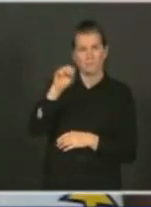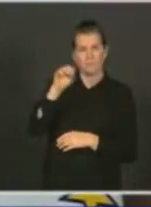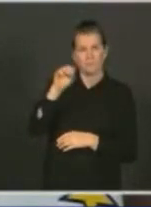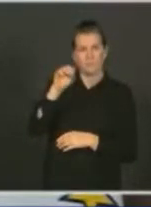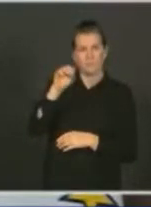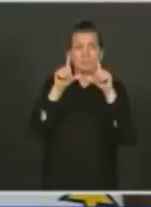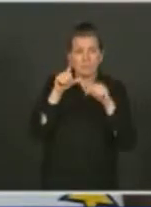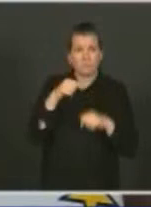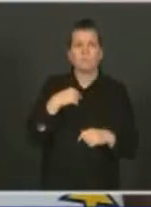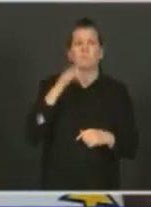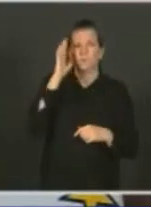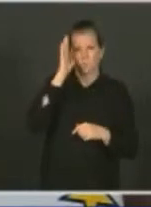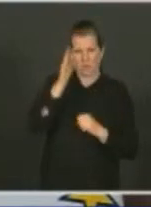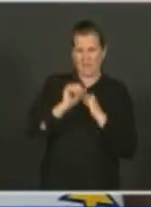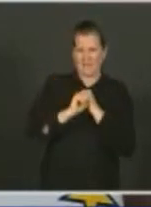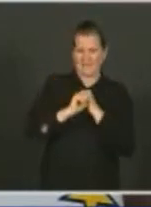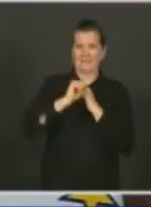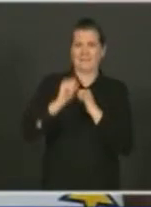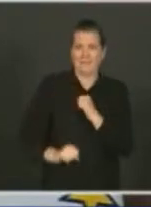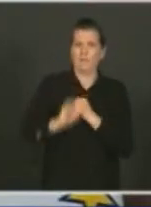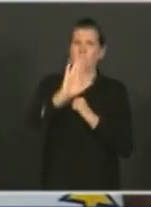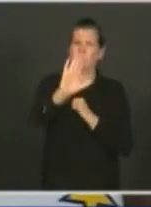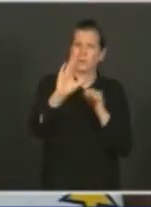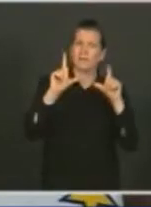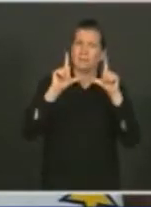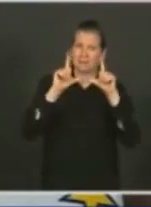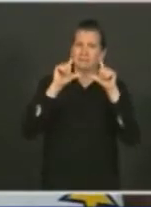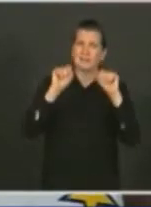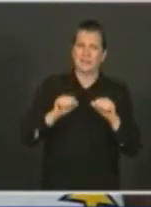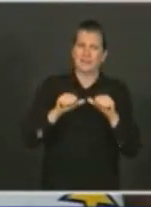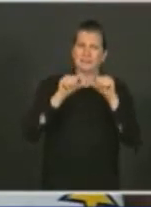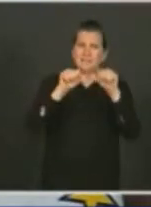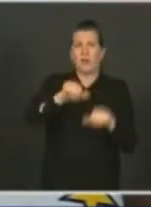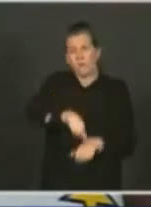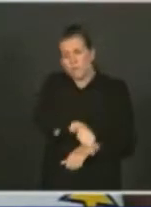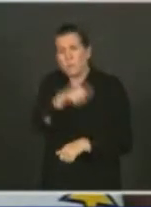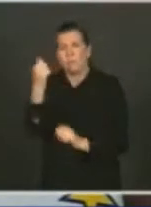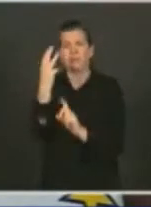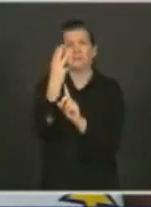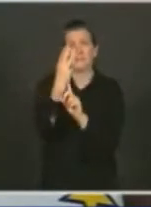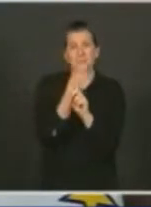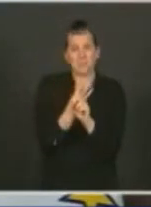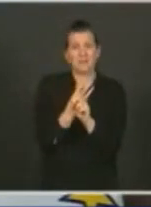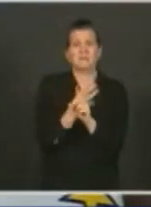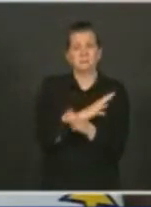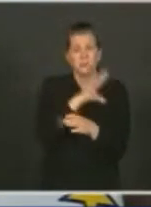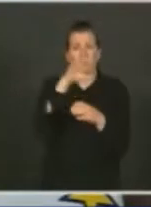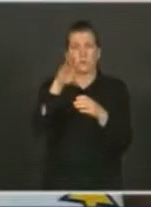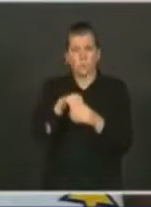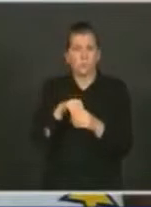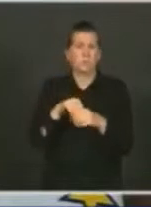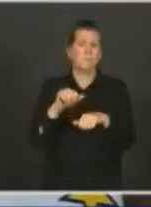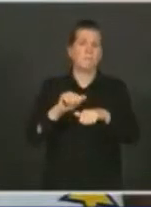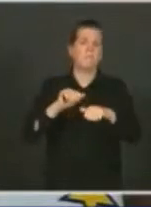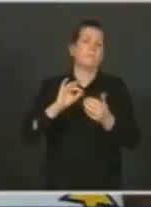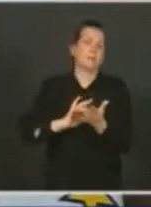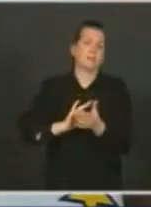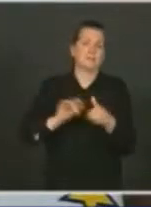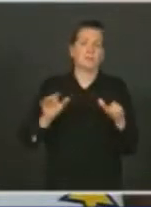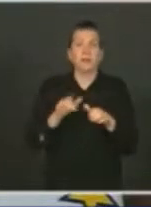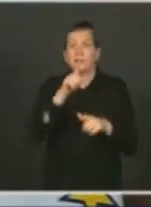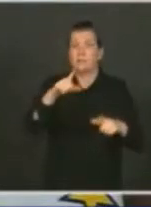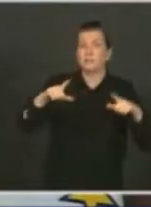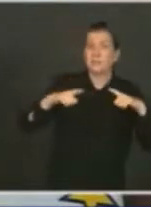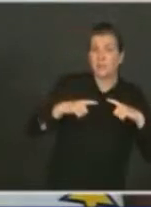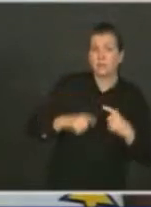we're going to be extending those licenses for another 6 months. So if you are a retired doctor or